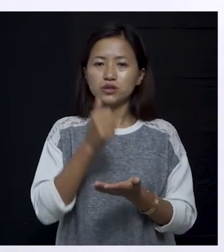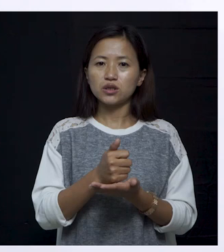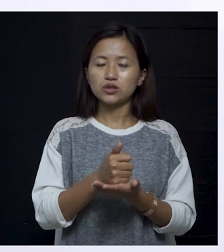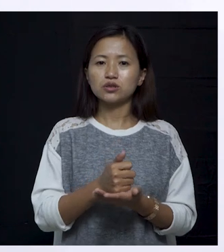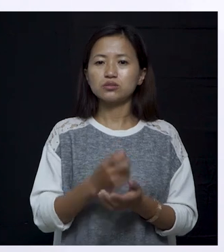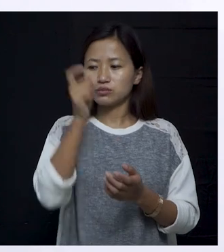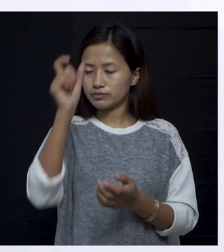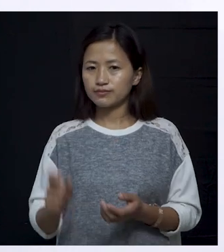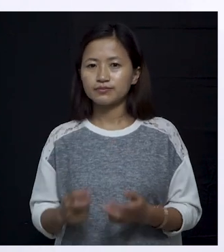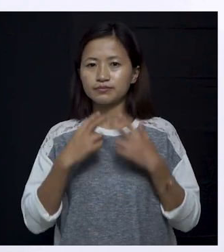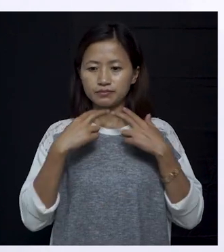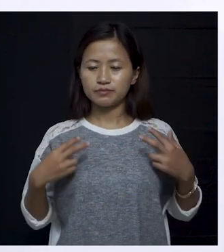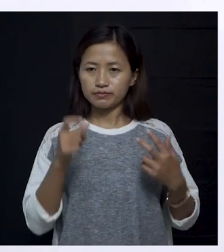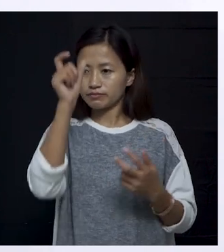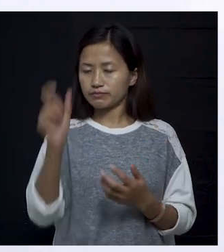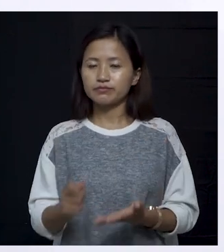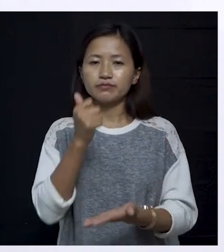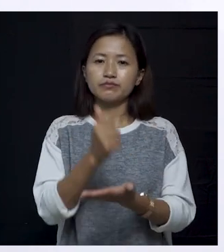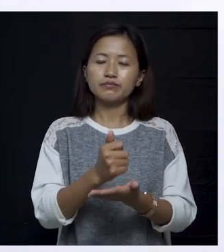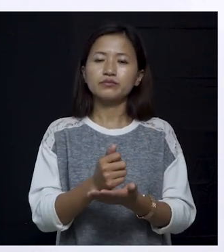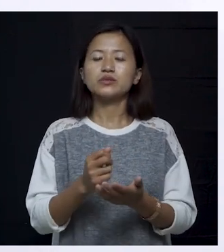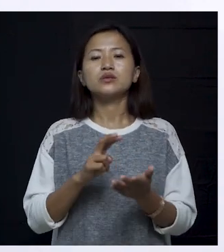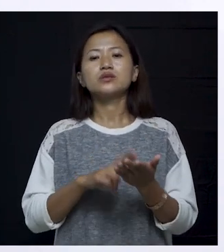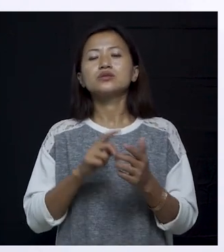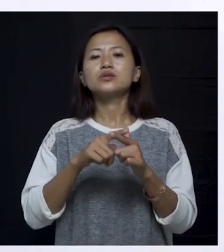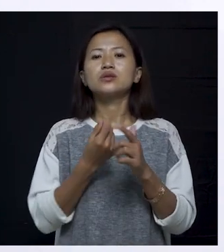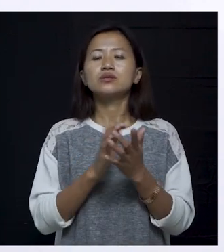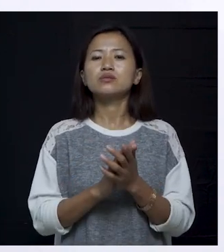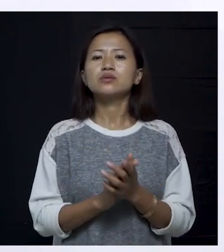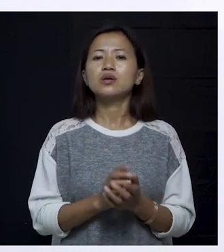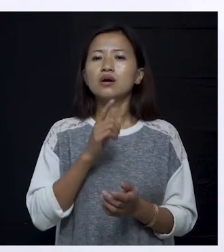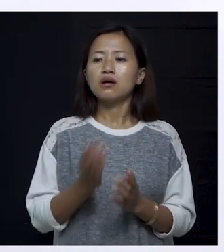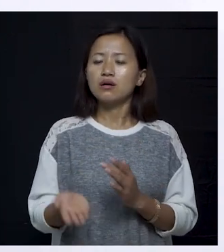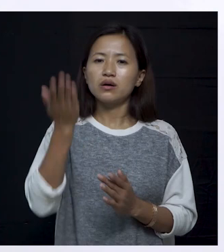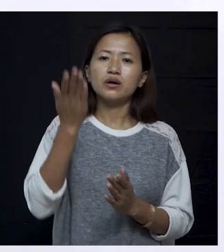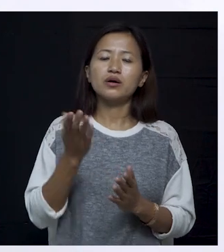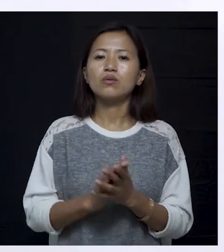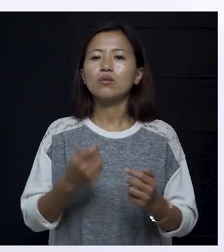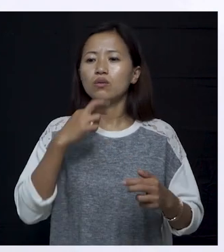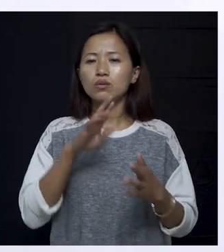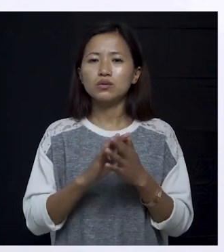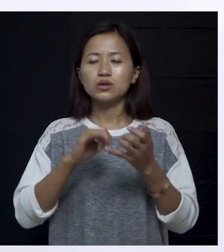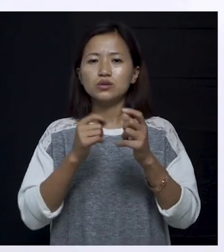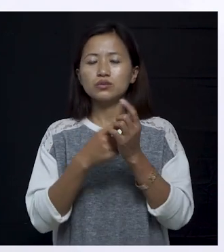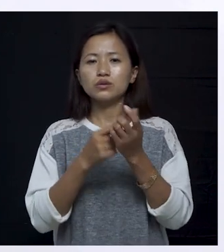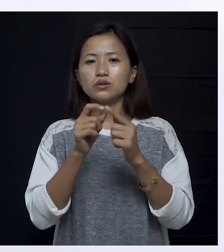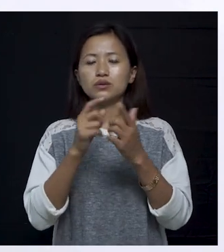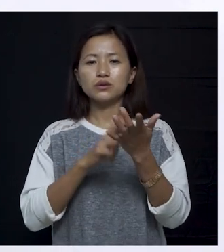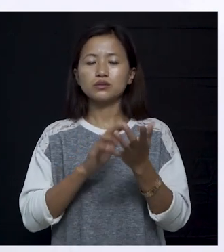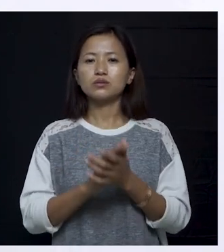It is very difficult to remove a judge of a high or Supreme Court once they are selected,